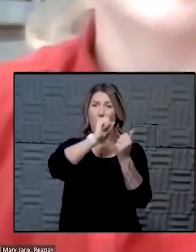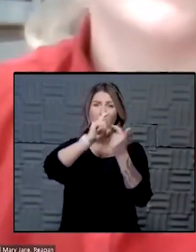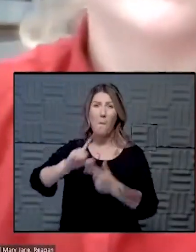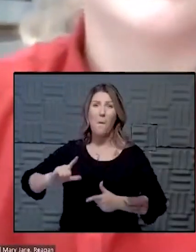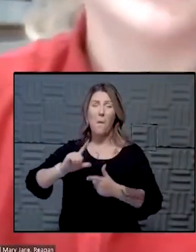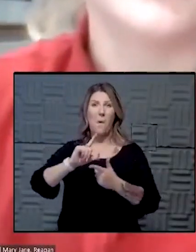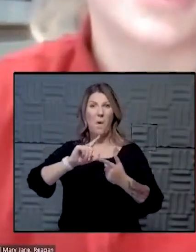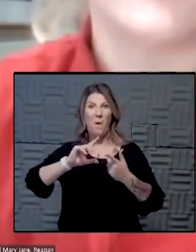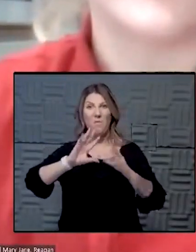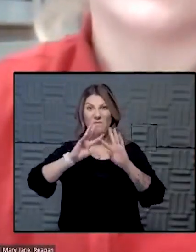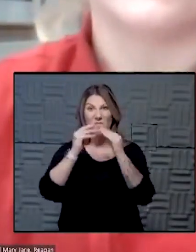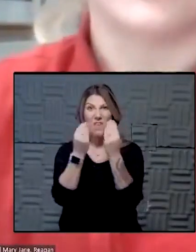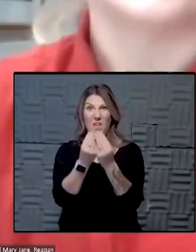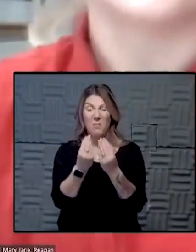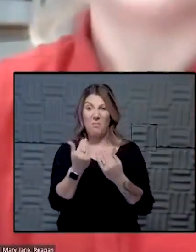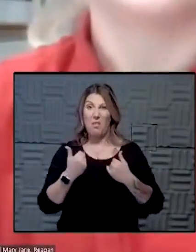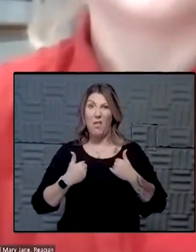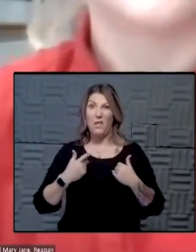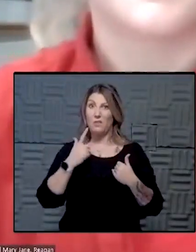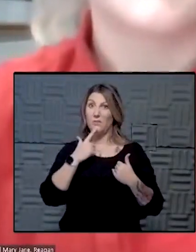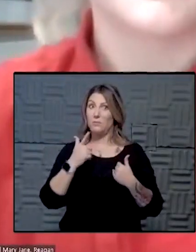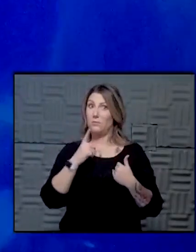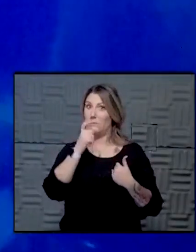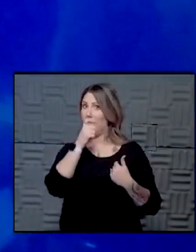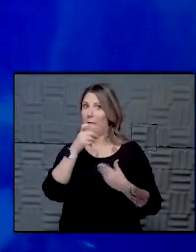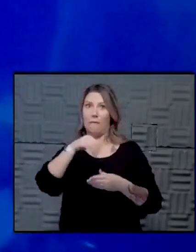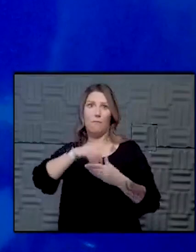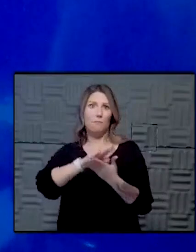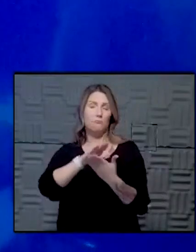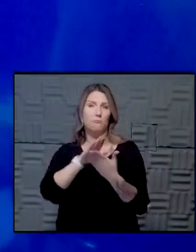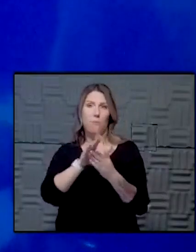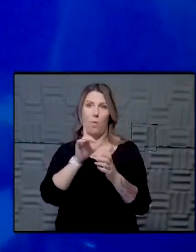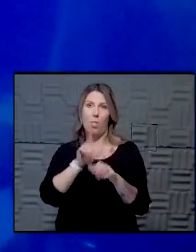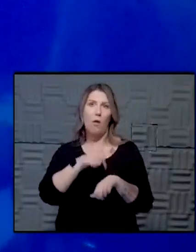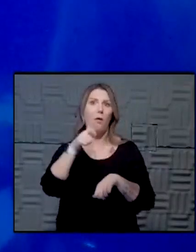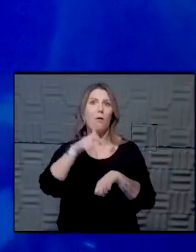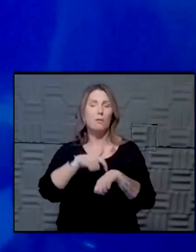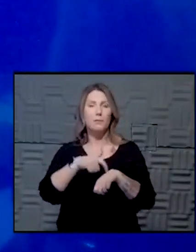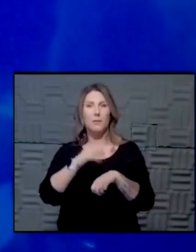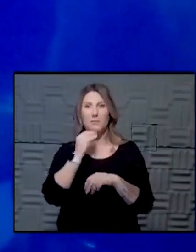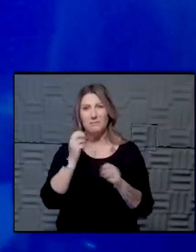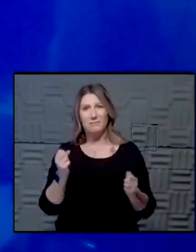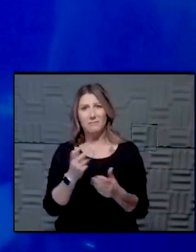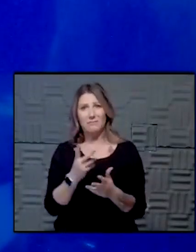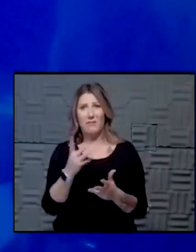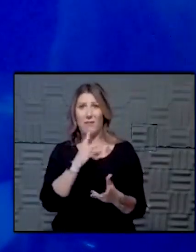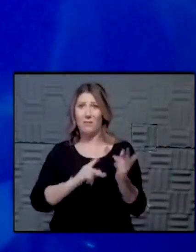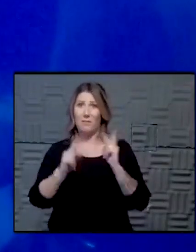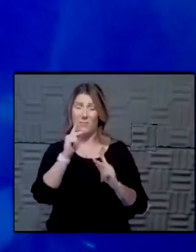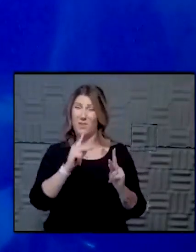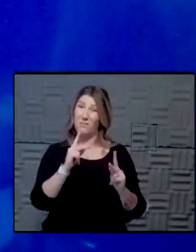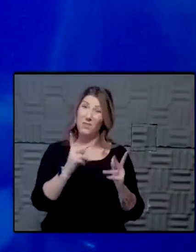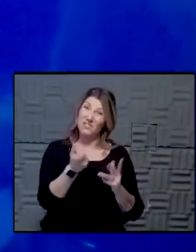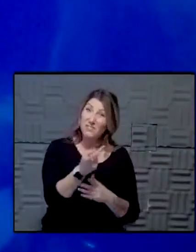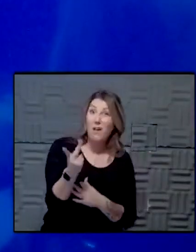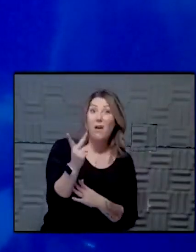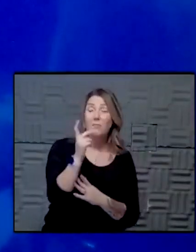it. Yeah, that's She kind of was out scary for a though. long time. Yeah. Yeah, it's kind of scary because some people don't do so well with it,